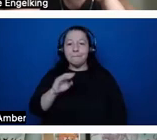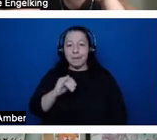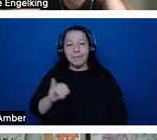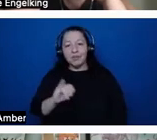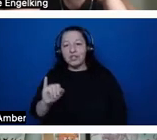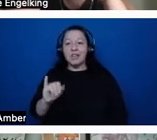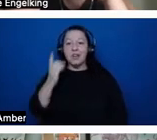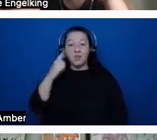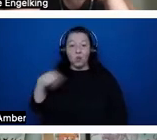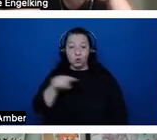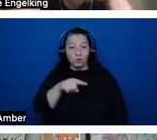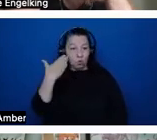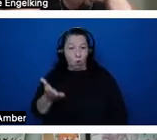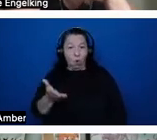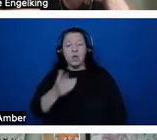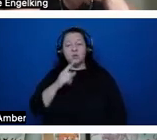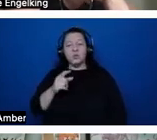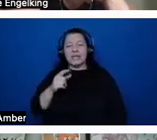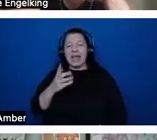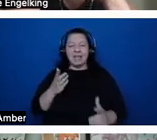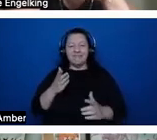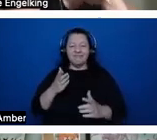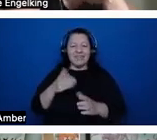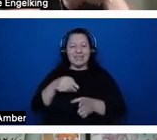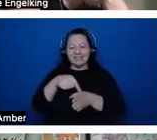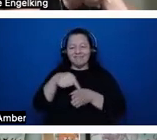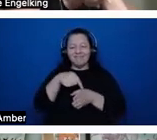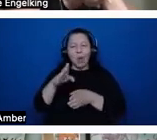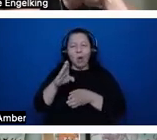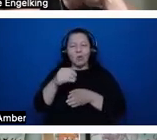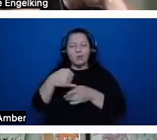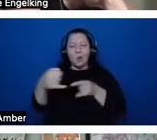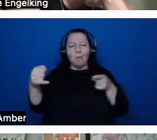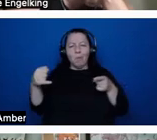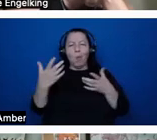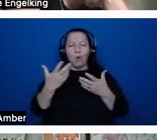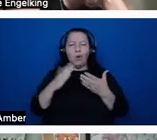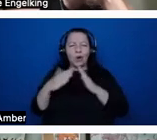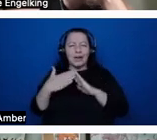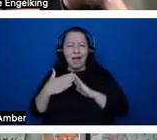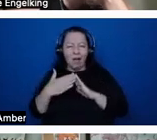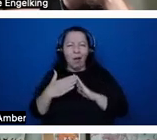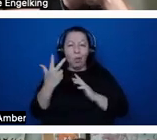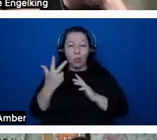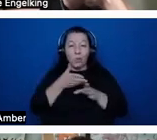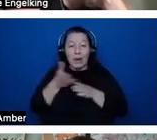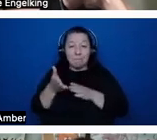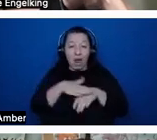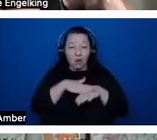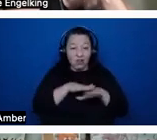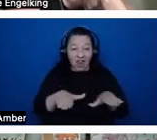don't know, Bemidji is like a border town, and the 3 largest reservations are in Minnesota are surrounding Bemidji.